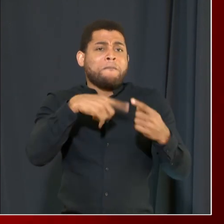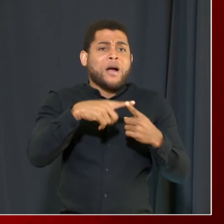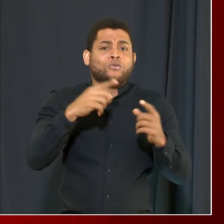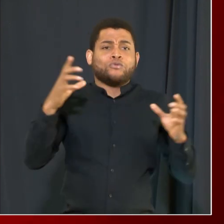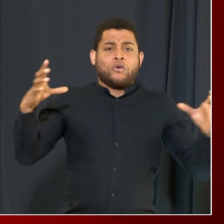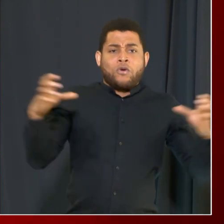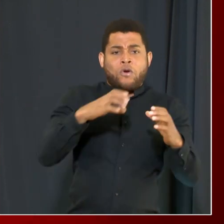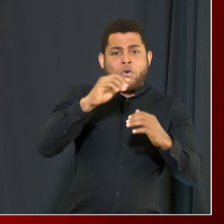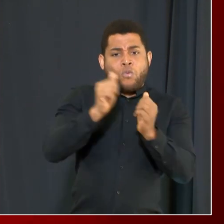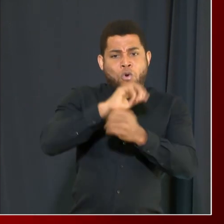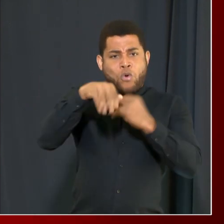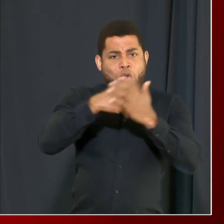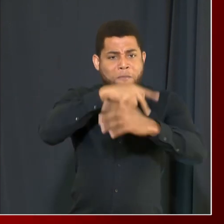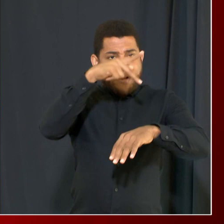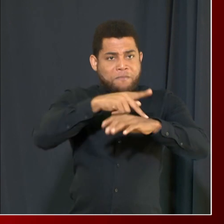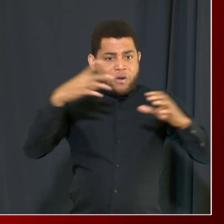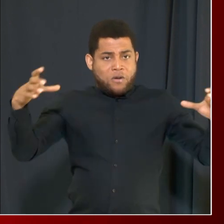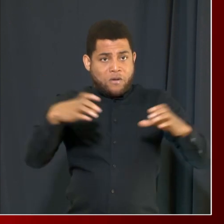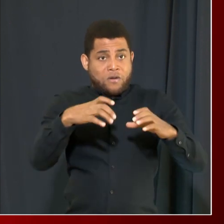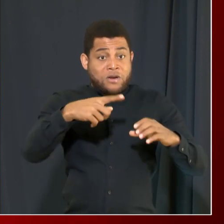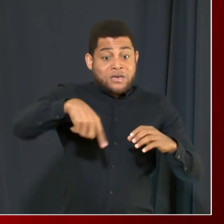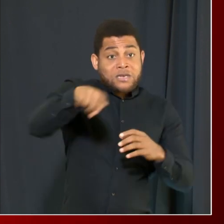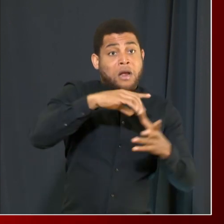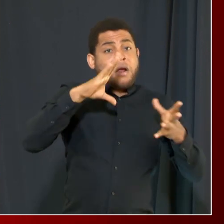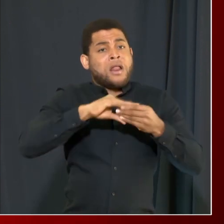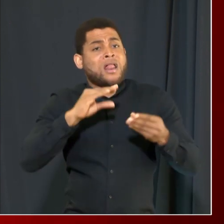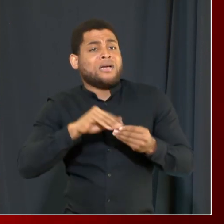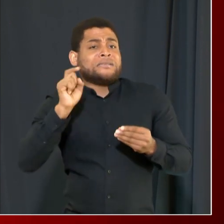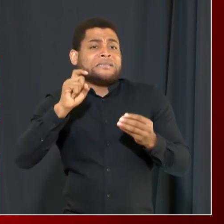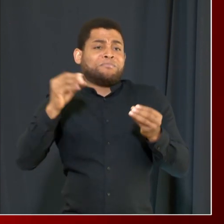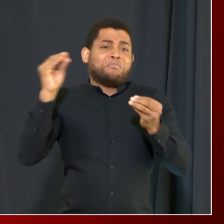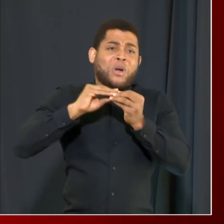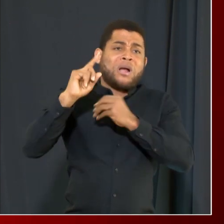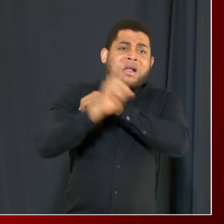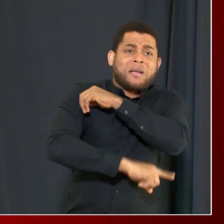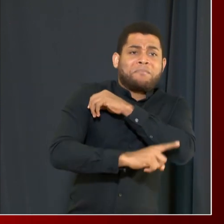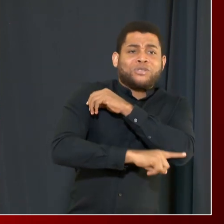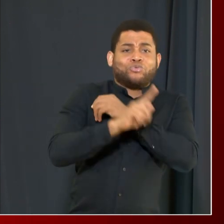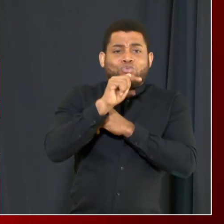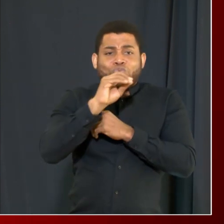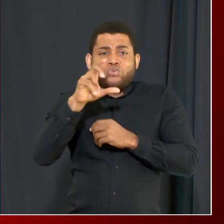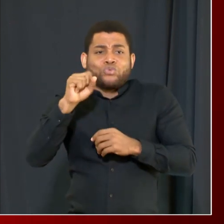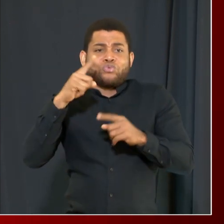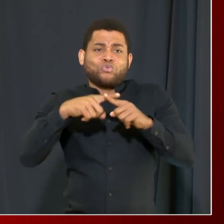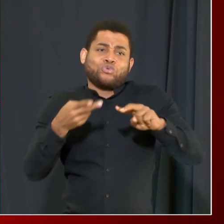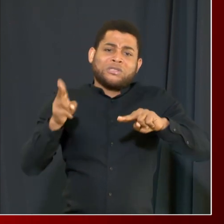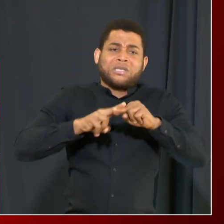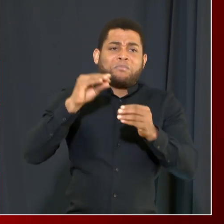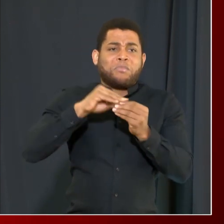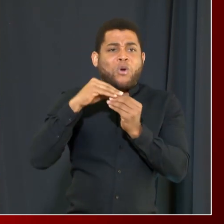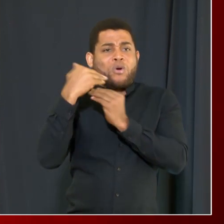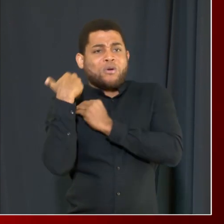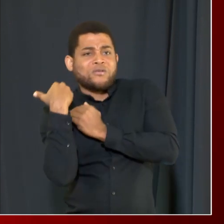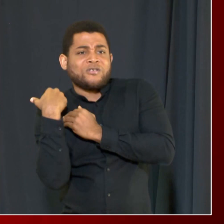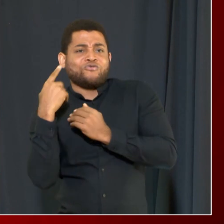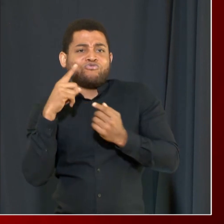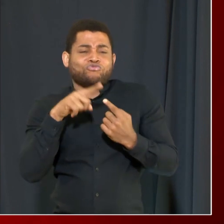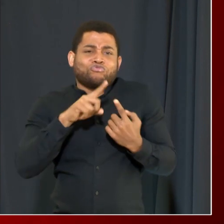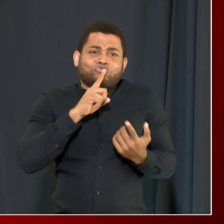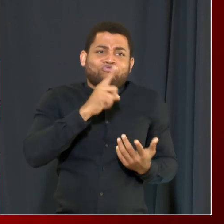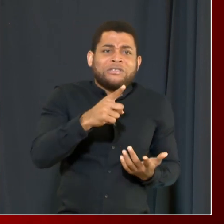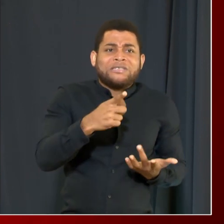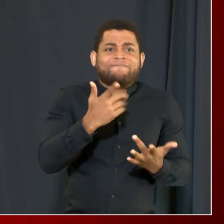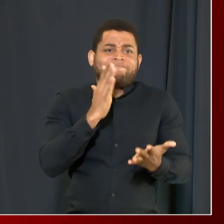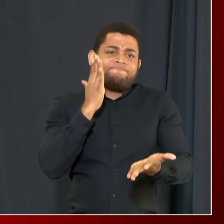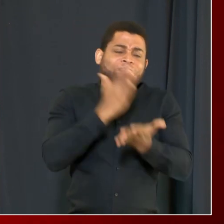more tools, disciplinary tools, to increase accountability and to prevent a lot of these smaller incidents from repeating or escalating. So the deputy